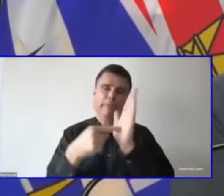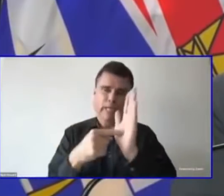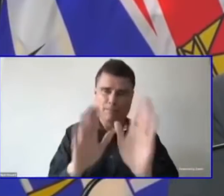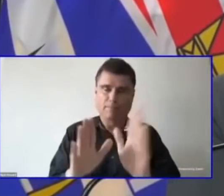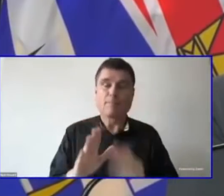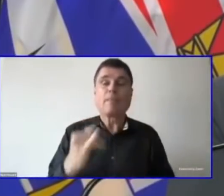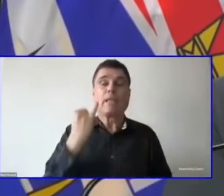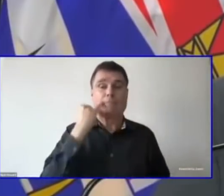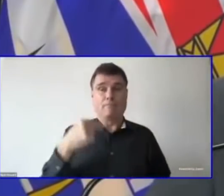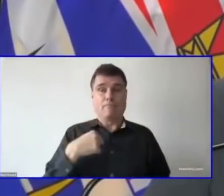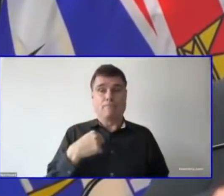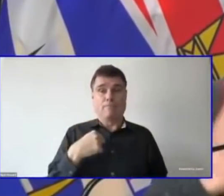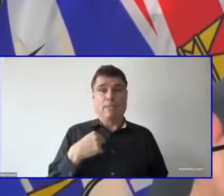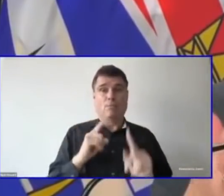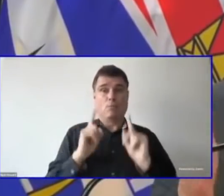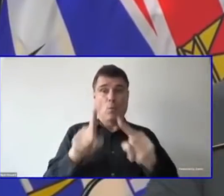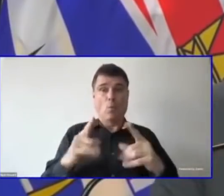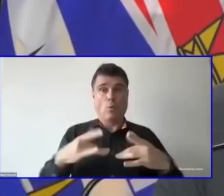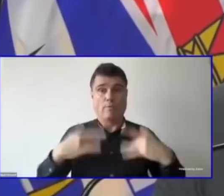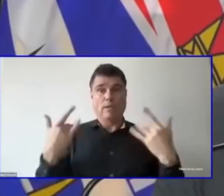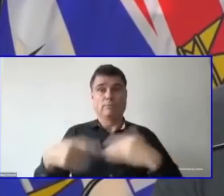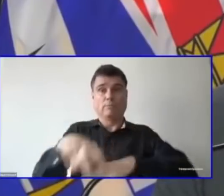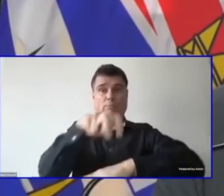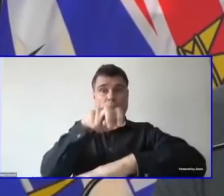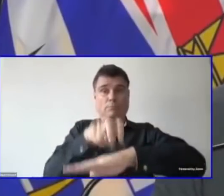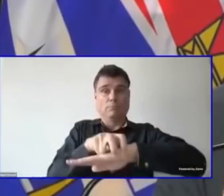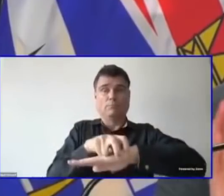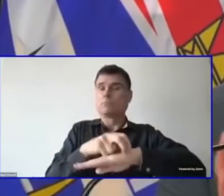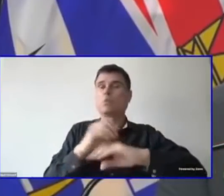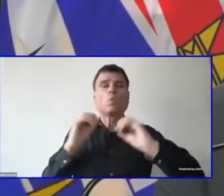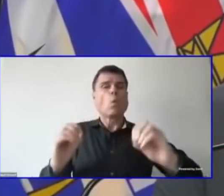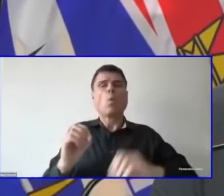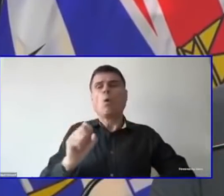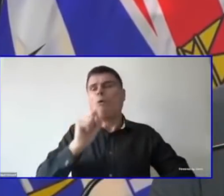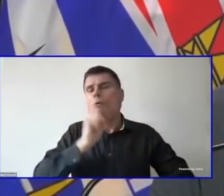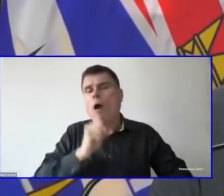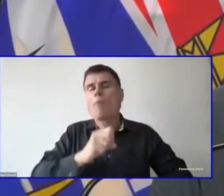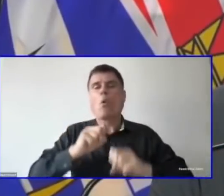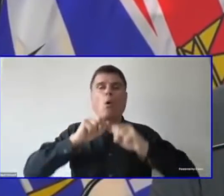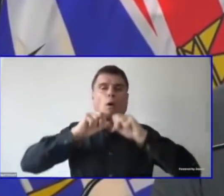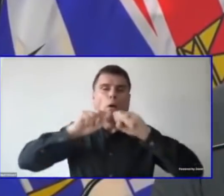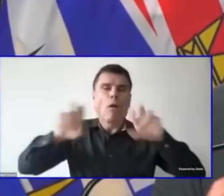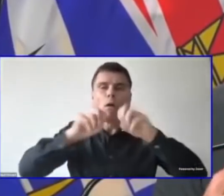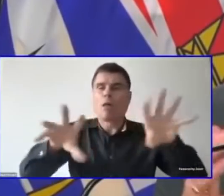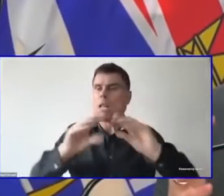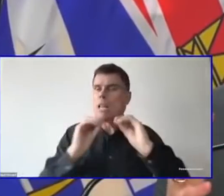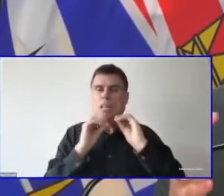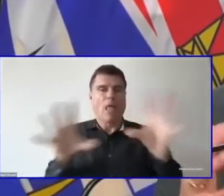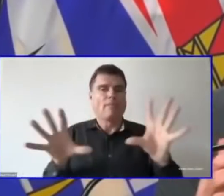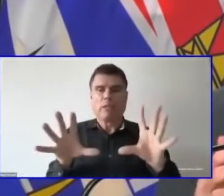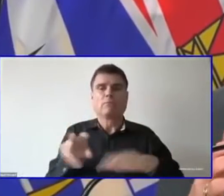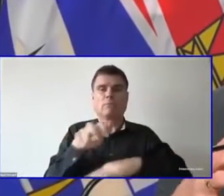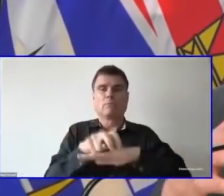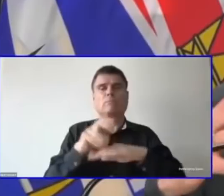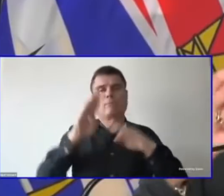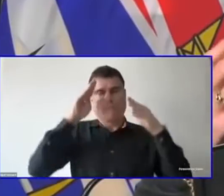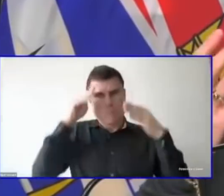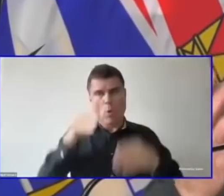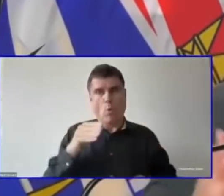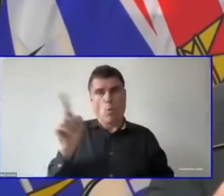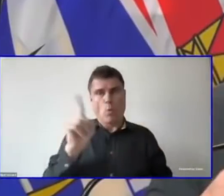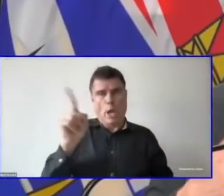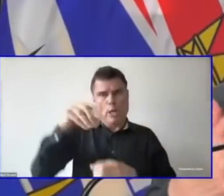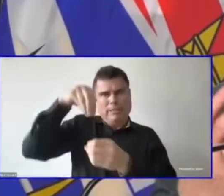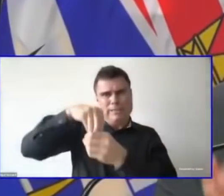you're not exerting, and right now one of the reasons why I've been focusing on those areas that are indoor where